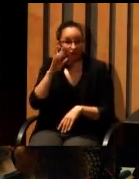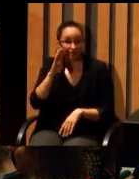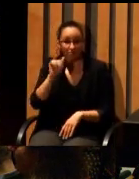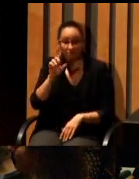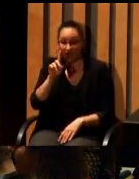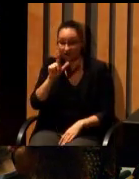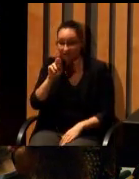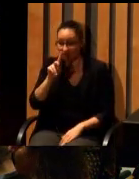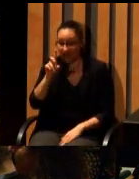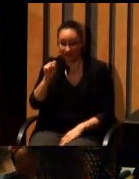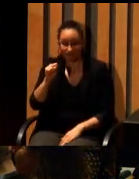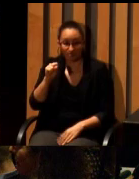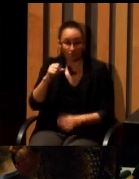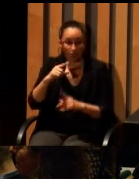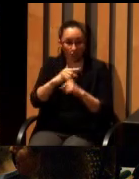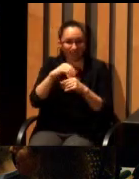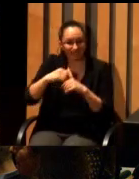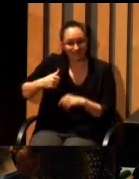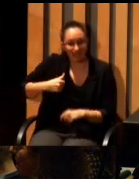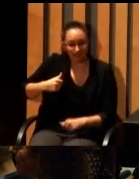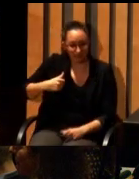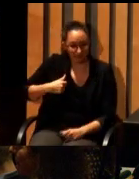I'll conclude by saying